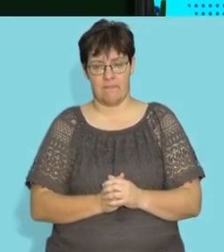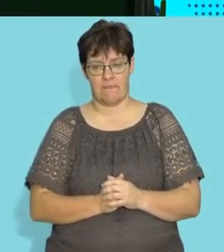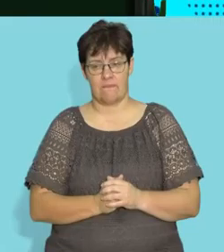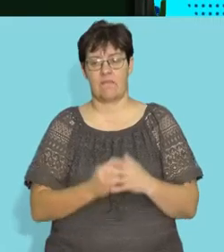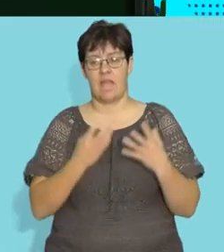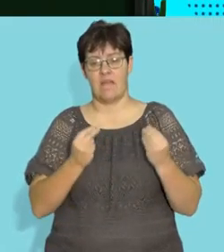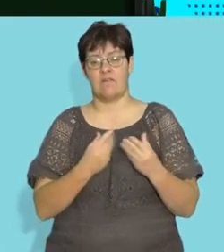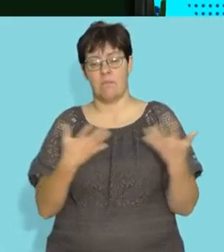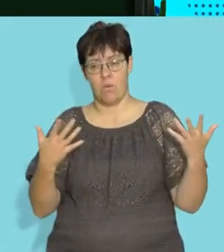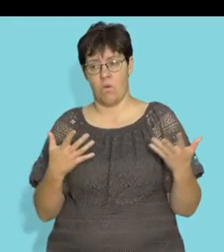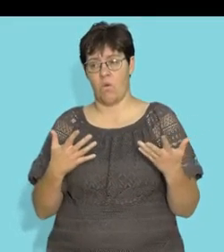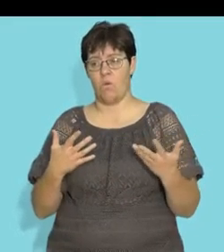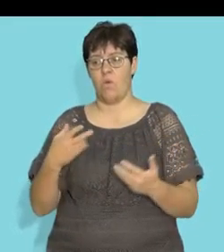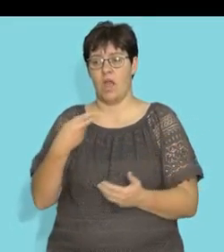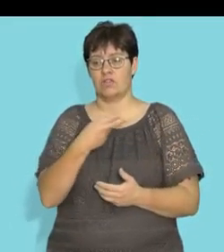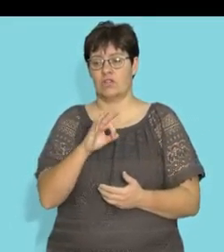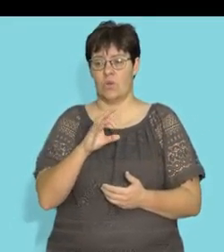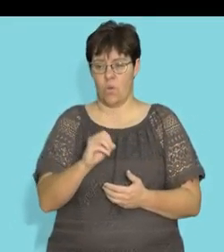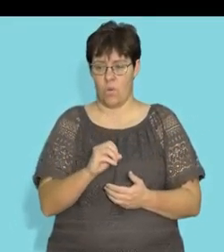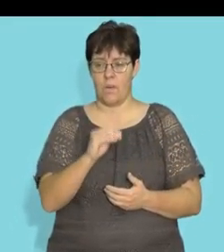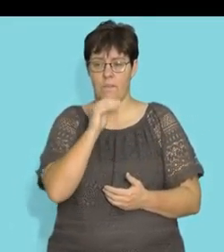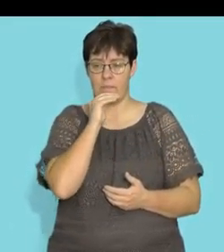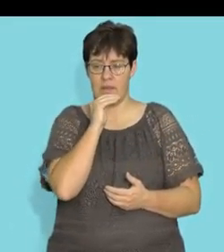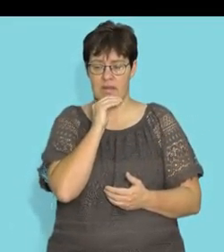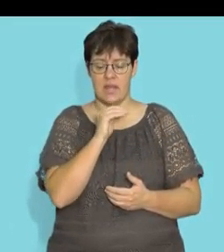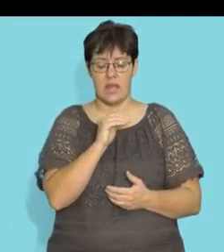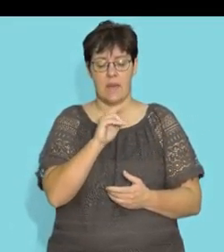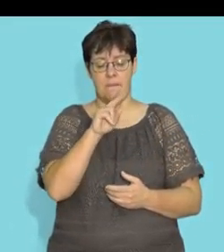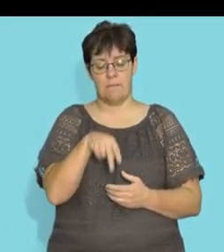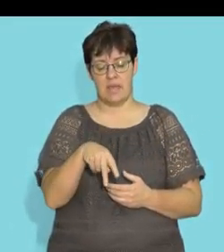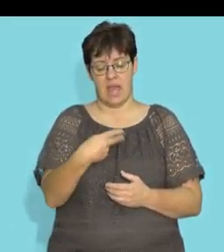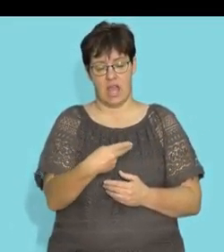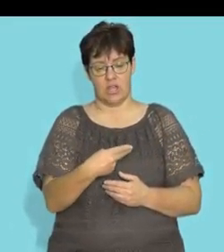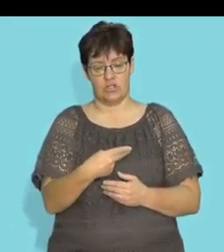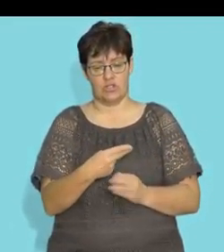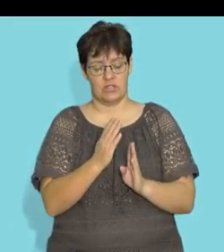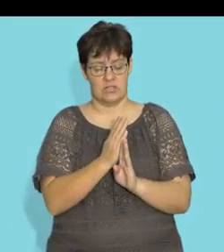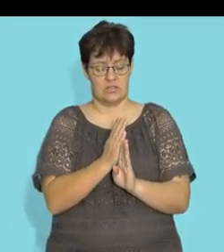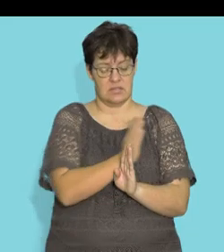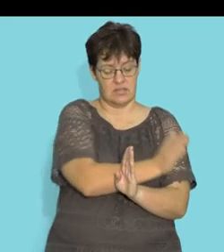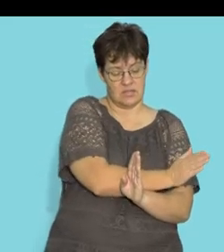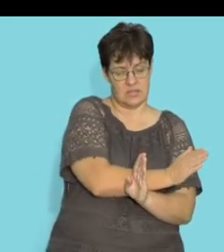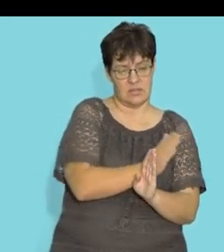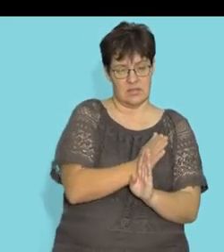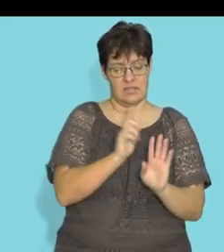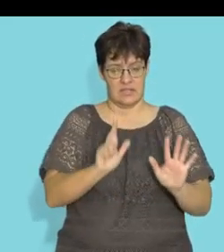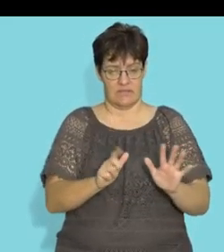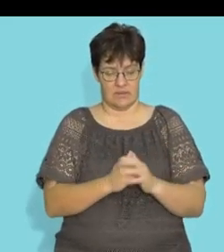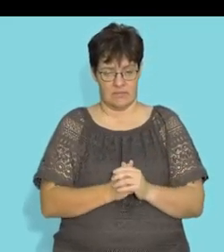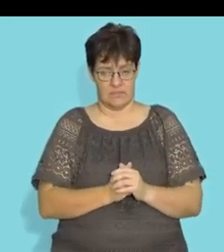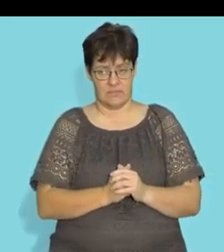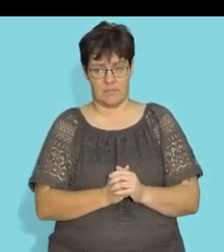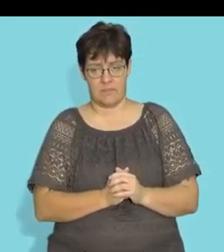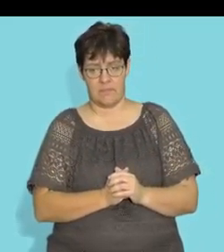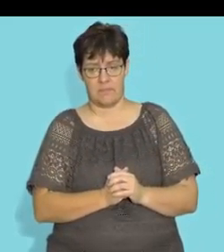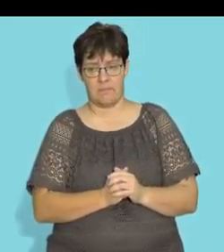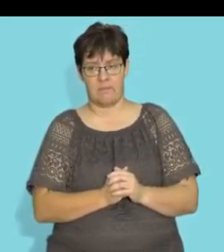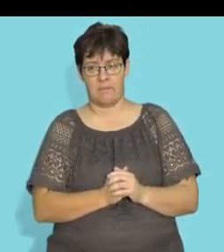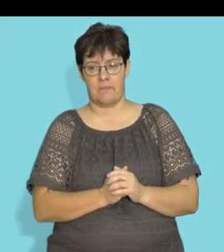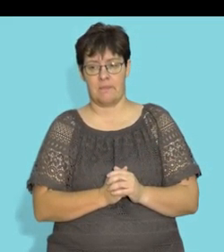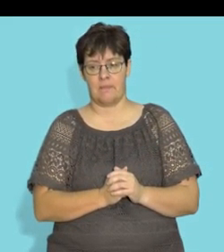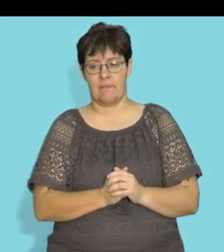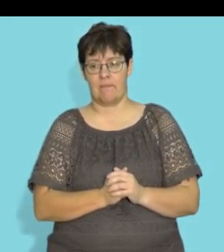hydronium ions are formed, and we know that where we have more hydronium ions in solution, we know